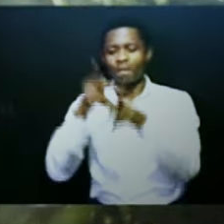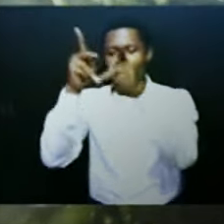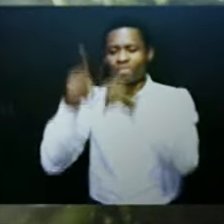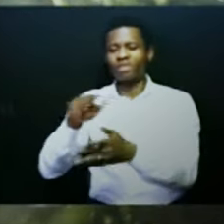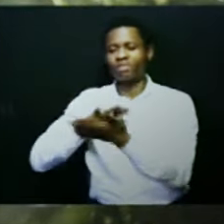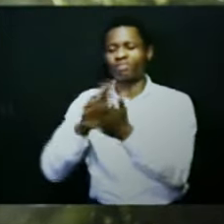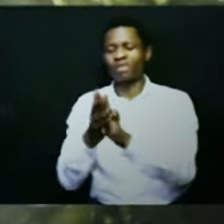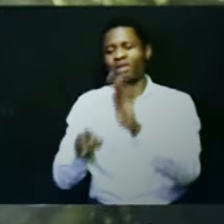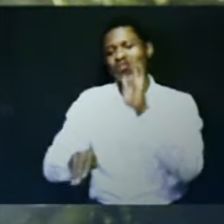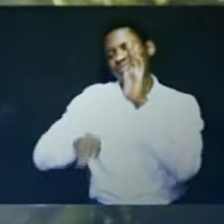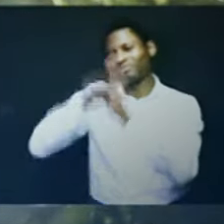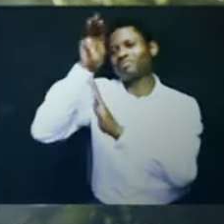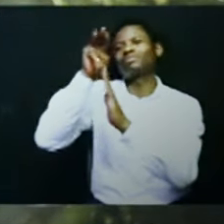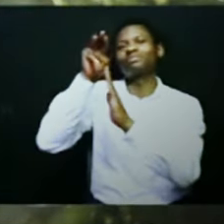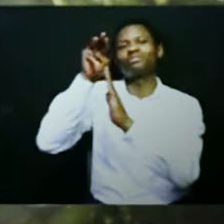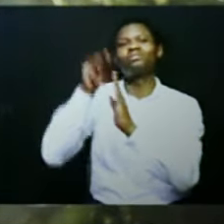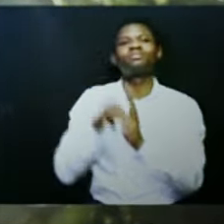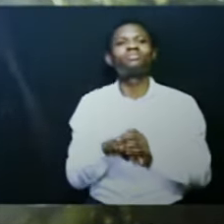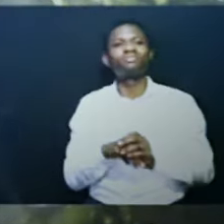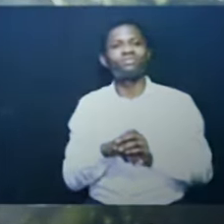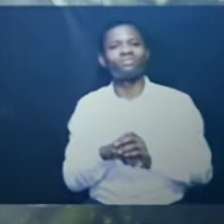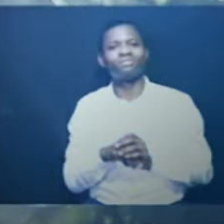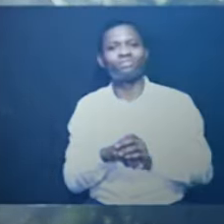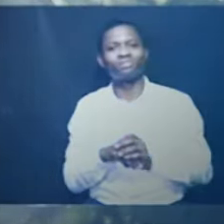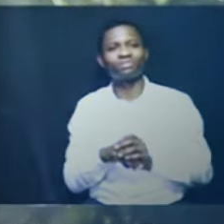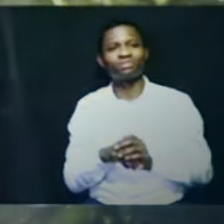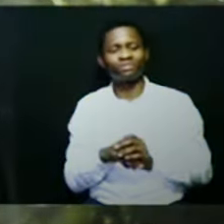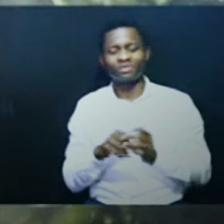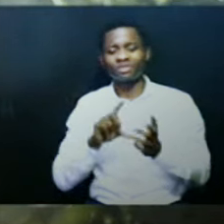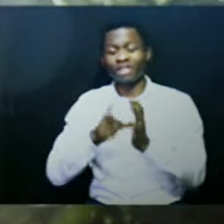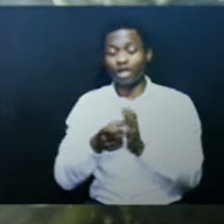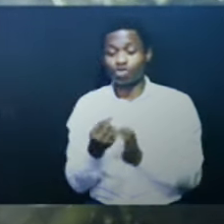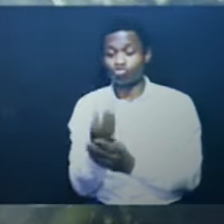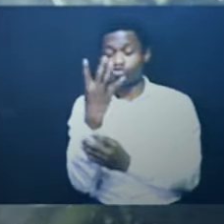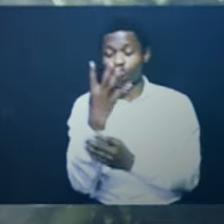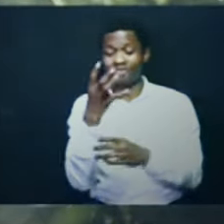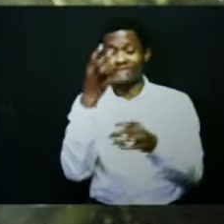maturity. Now growth produces strength.